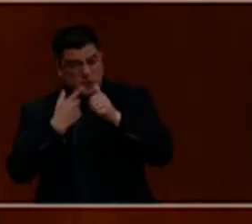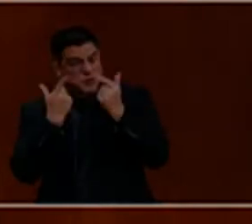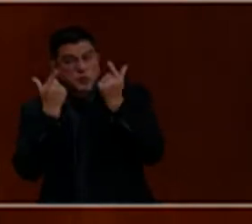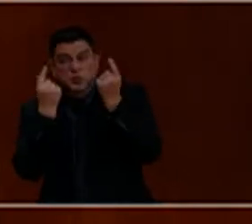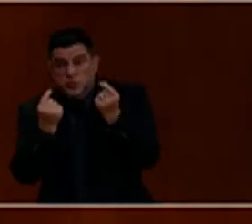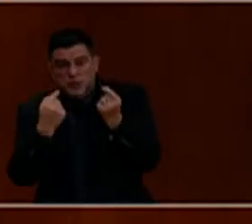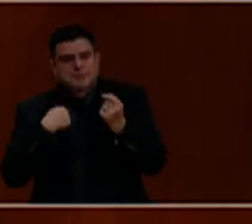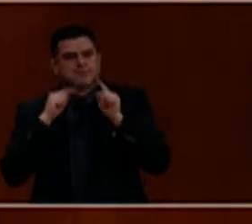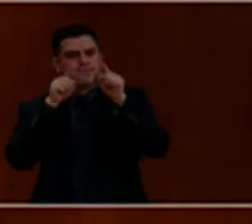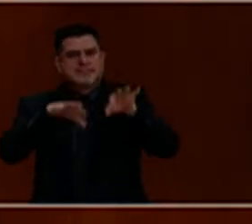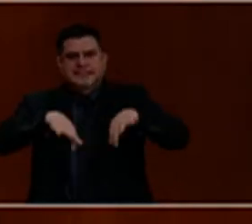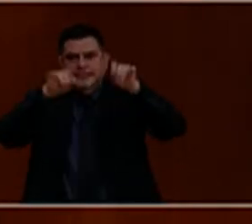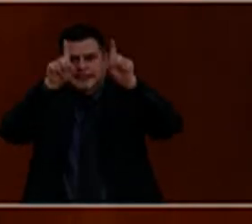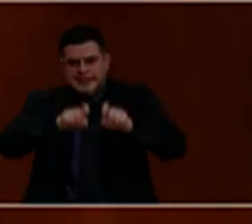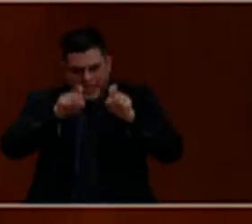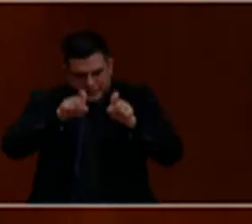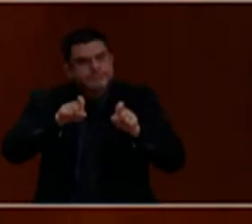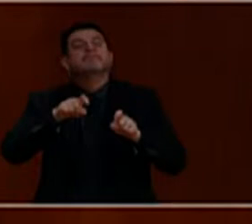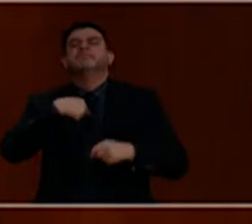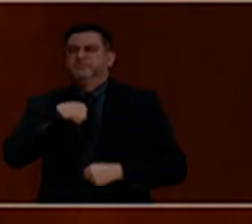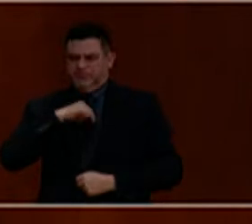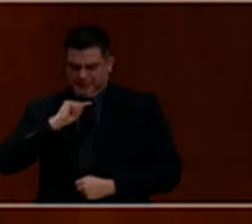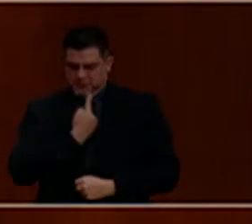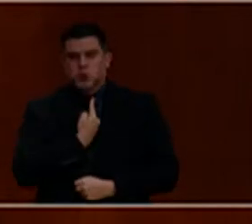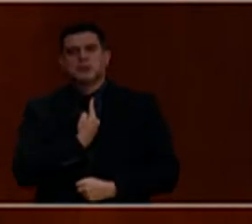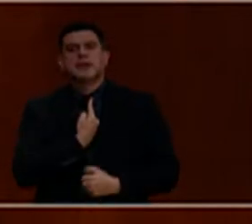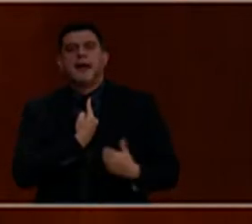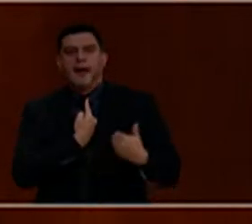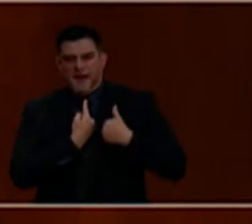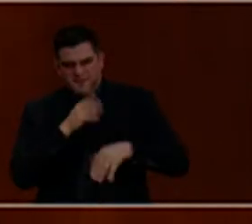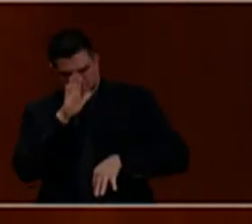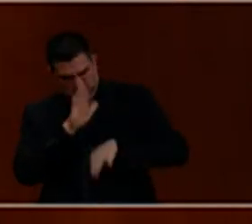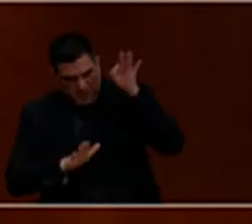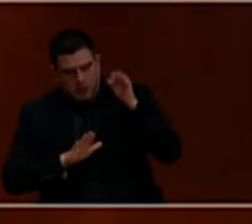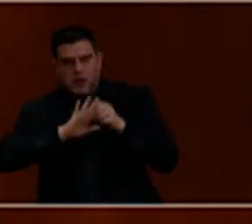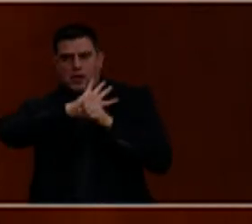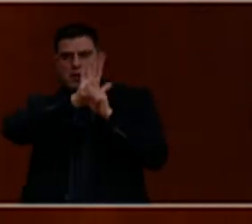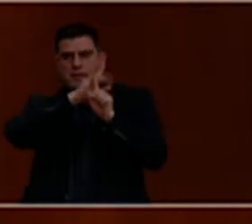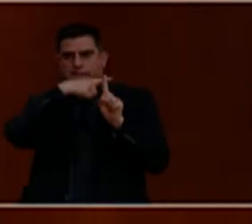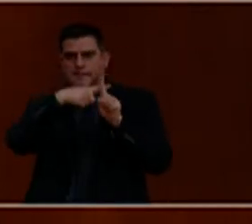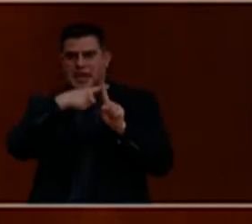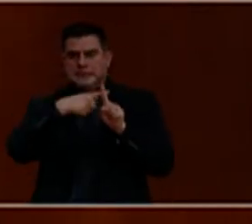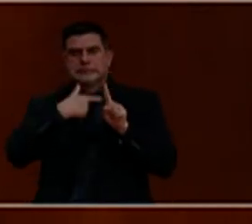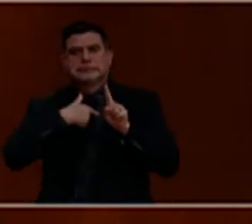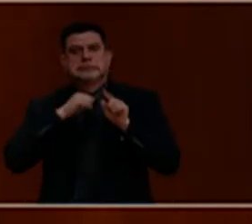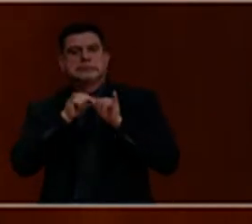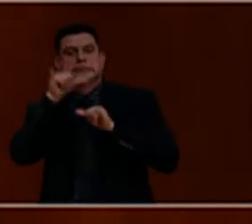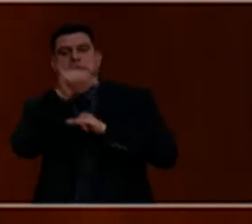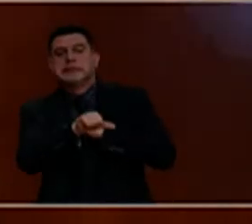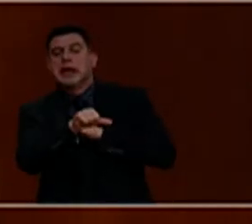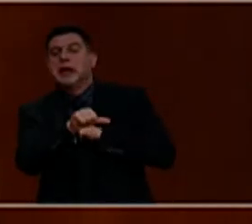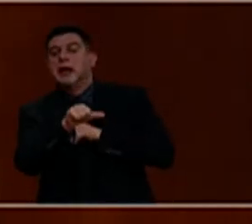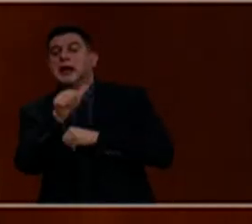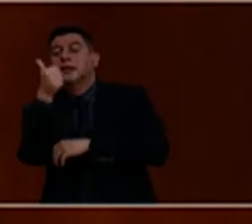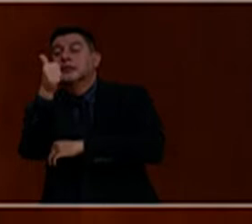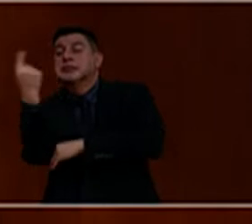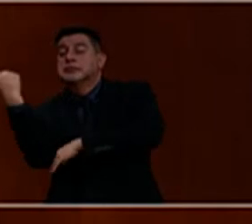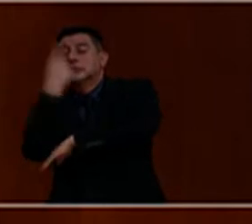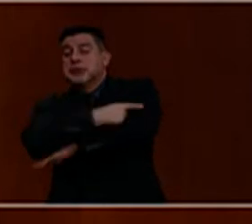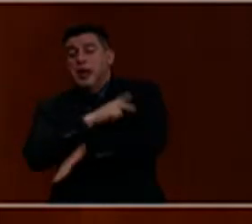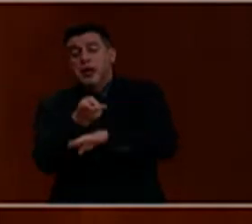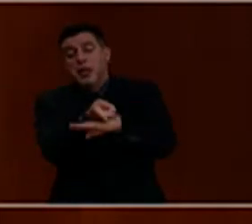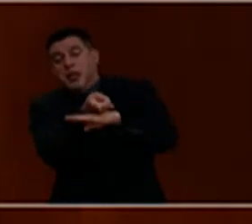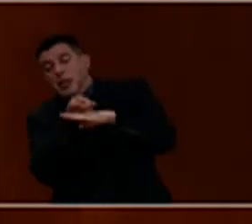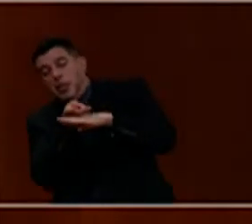I was in the hospital for 10 days. And during that time period where I was in the hospital for 10 days, my husband and